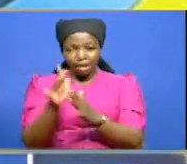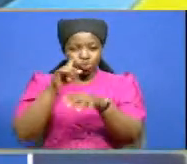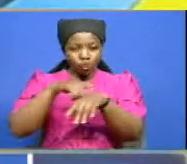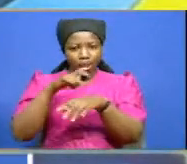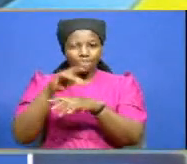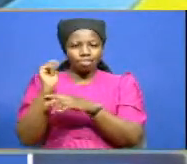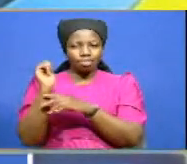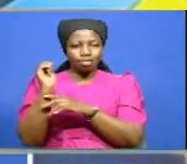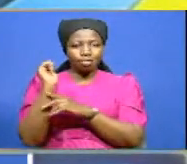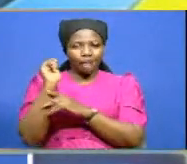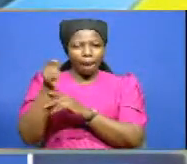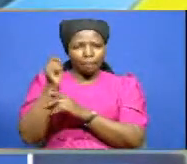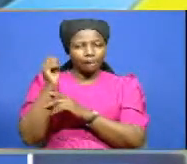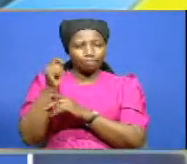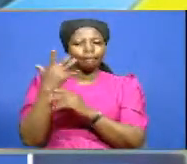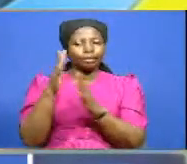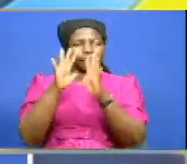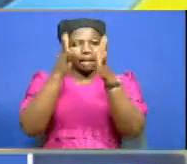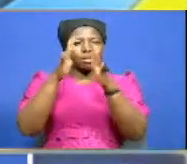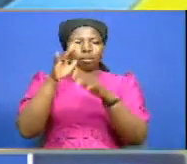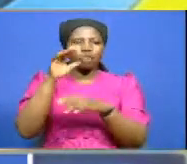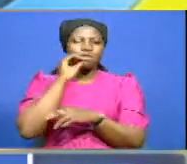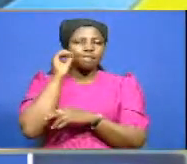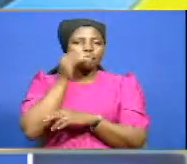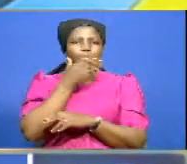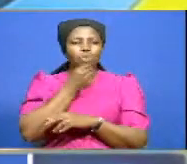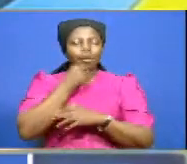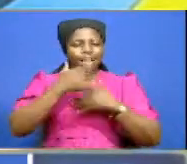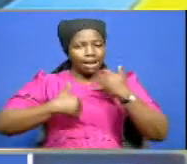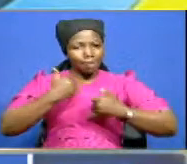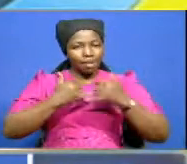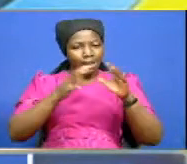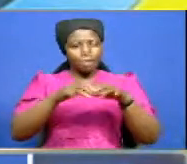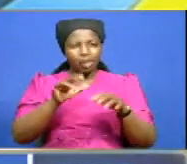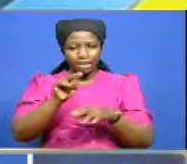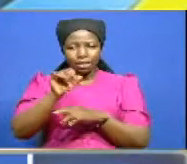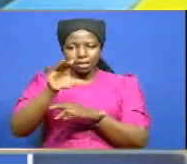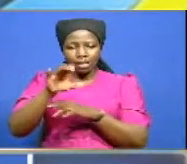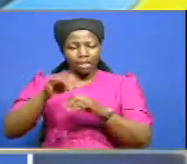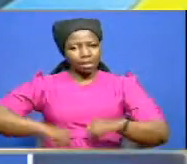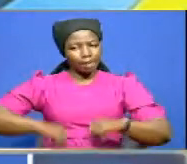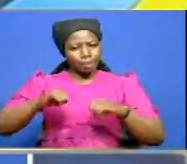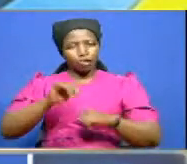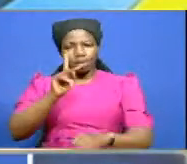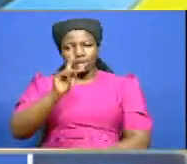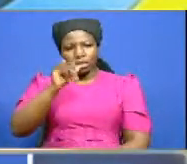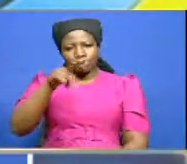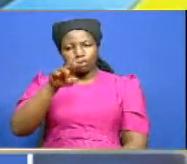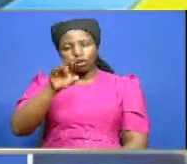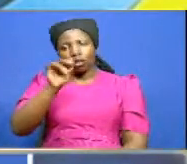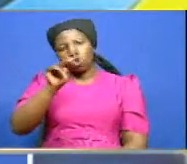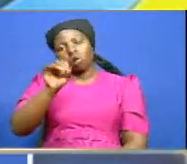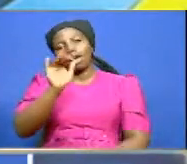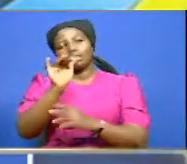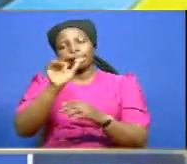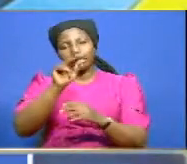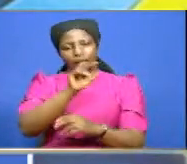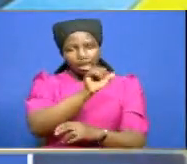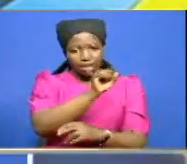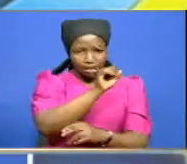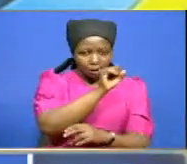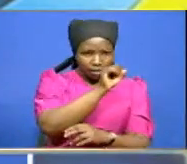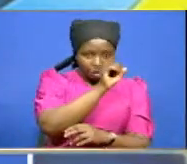ceremony of Homeboys Entertainment PLC, NSE chairperson Kiprono Kitoni urged the SMEs to take advantage of the